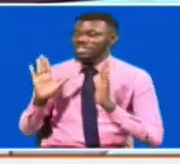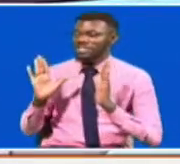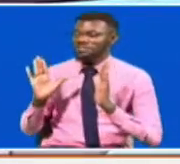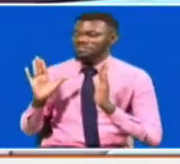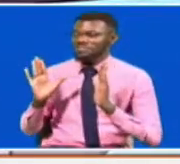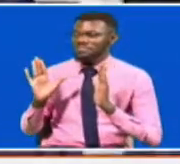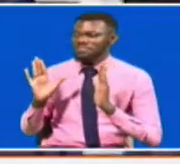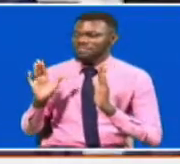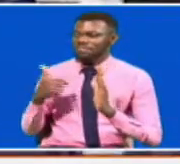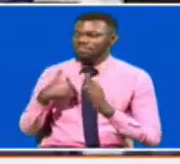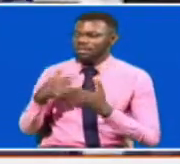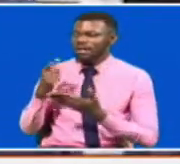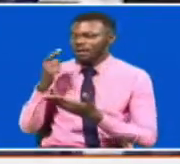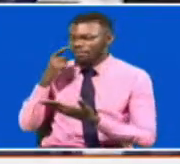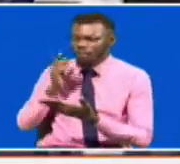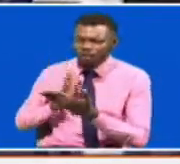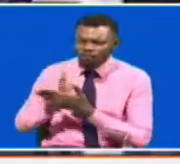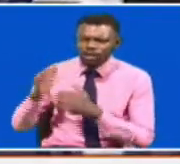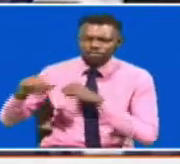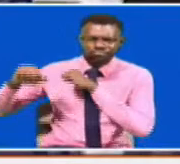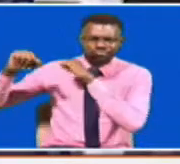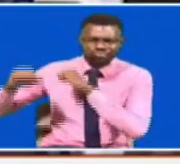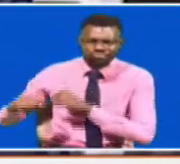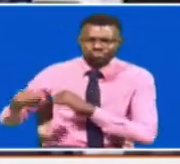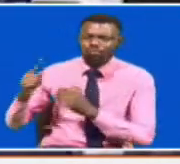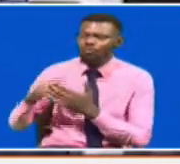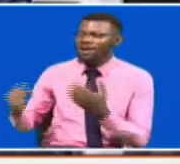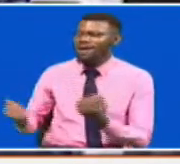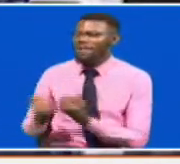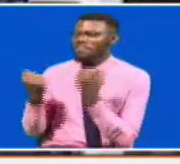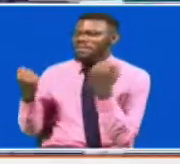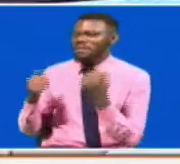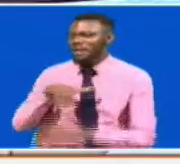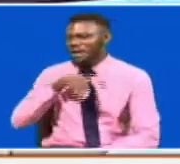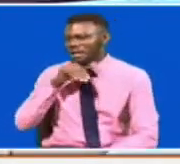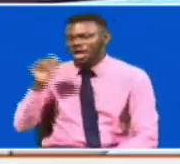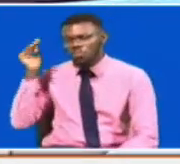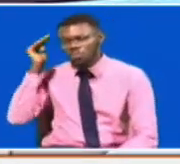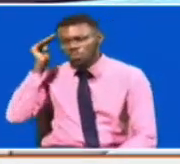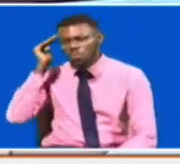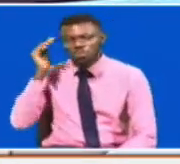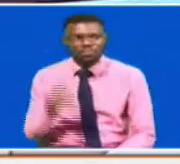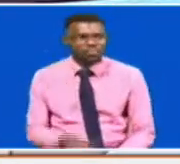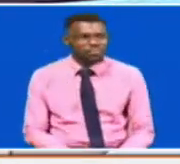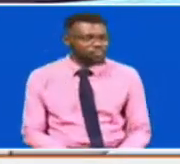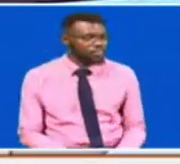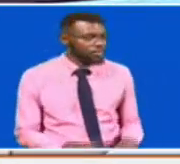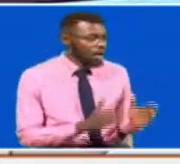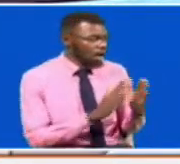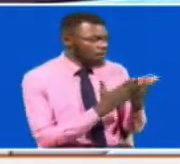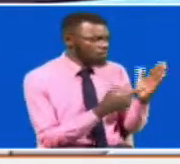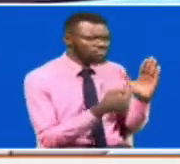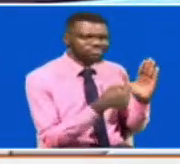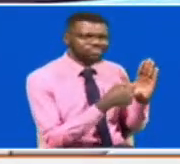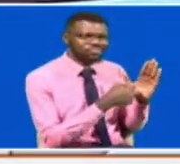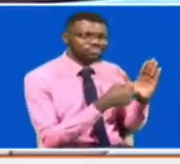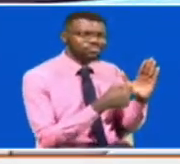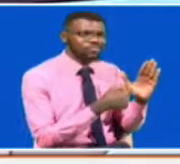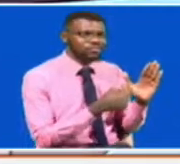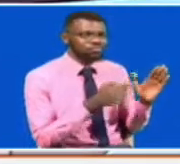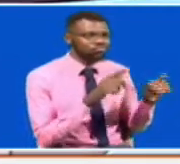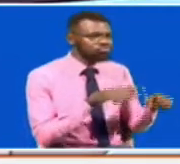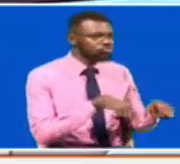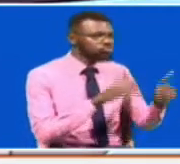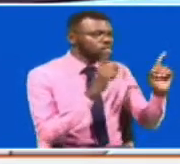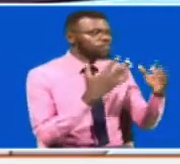was as if I was predicting, you know, the events before they happened. And he knows it. One of the things that is in this book that I read today is you